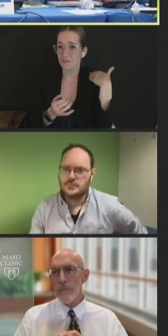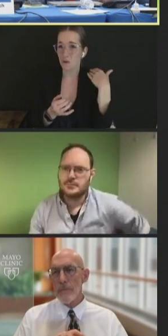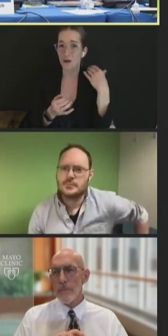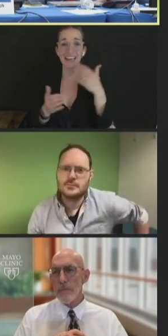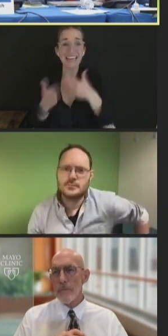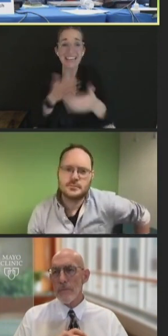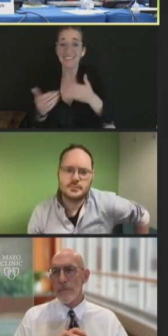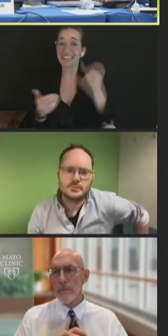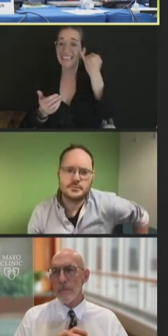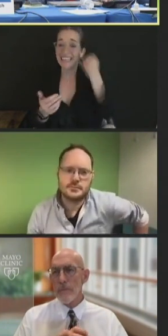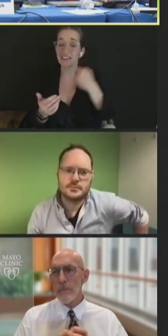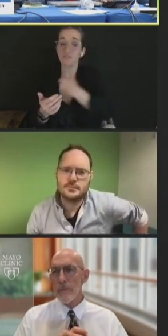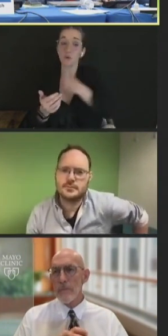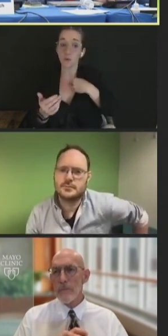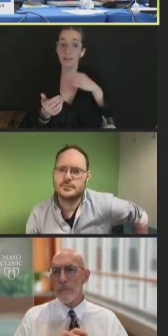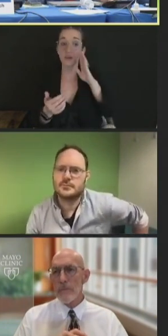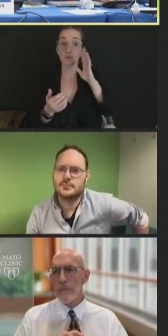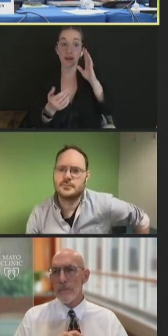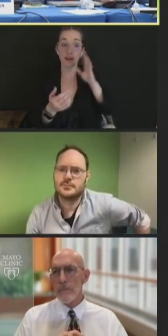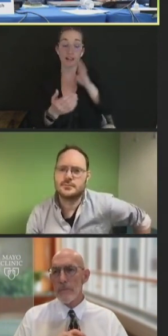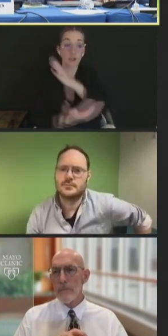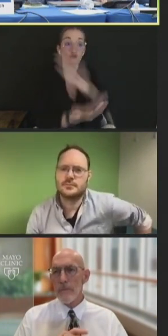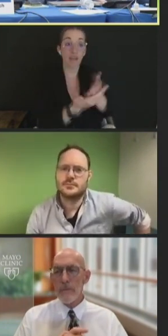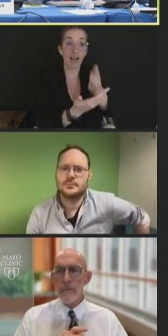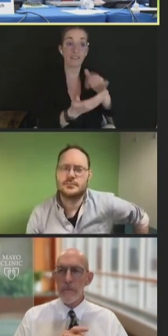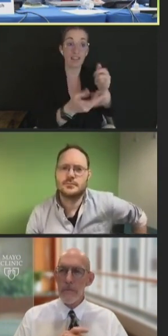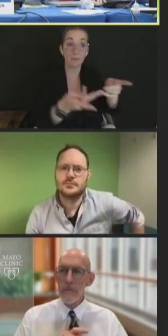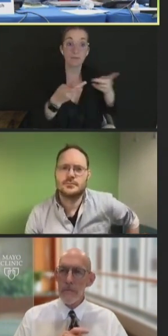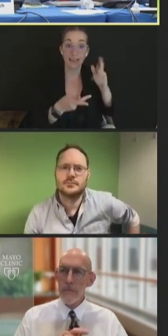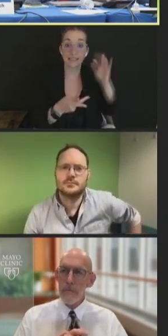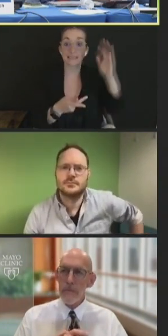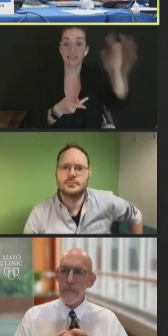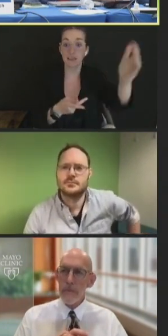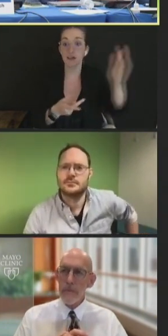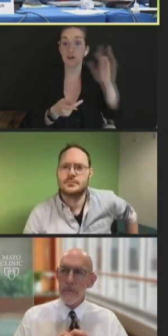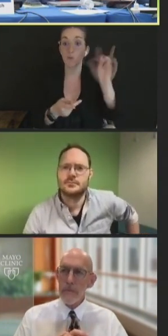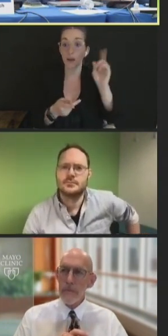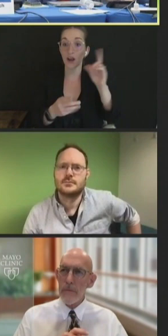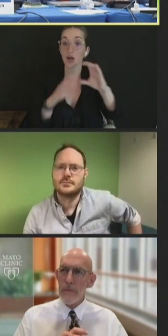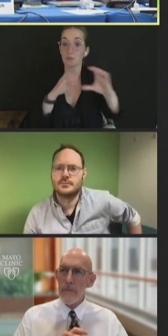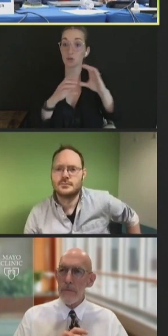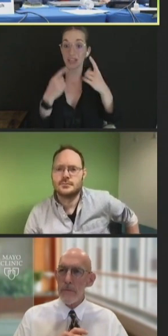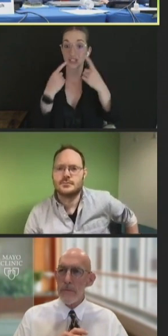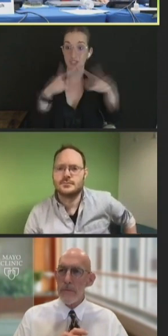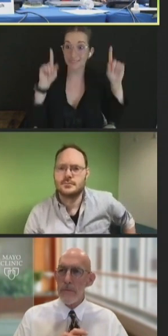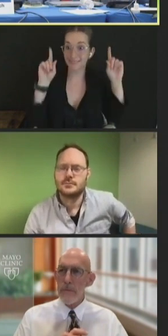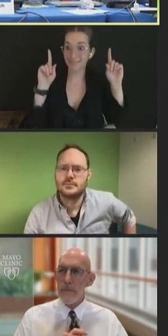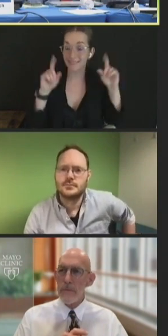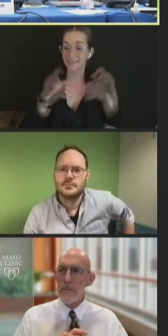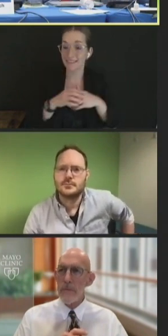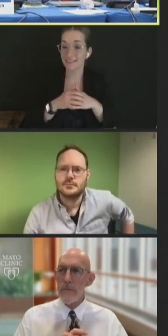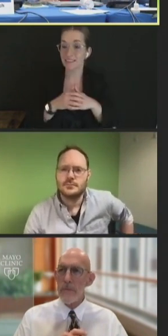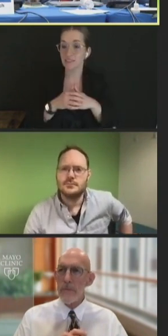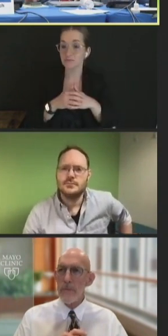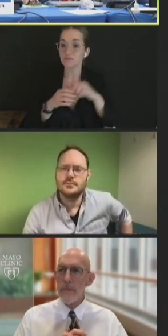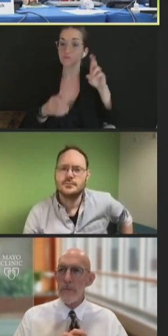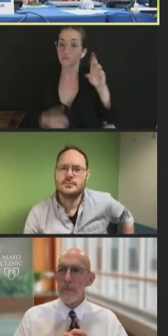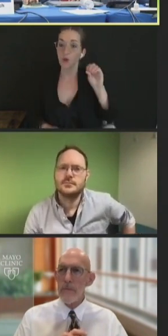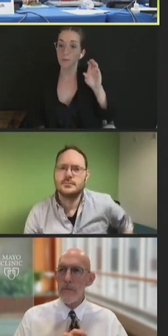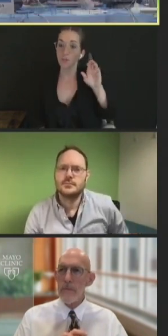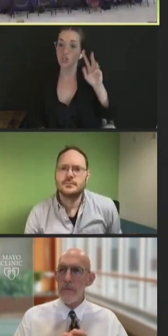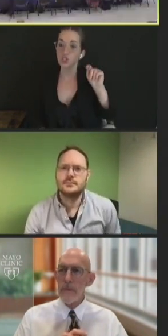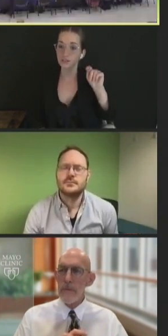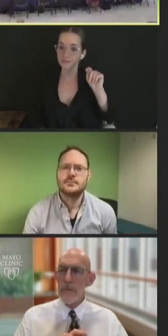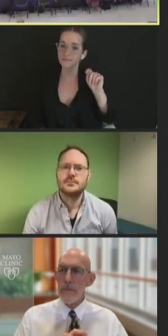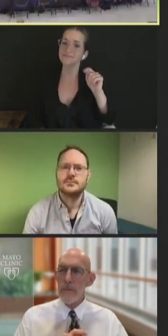place where the communications are simple. I want to thank all the members of this